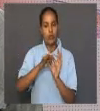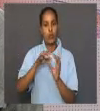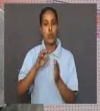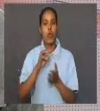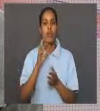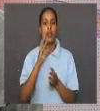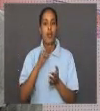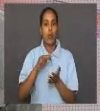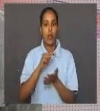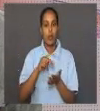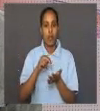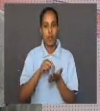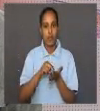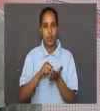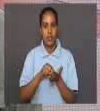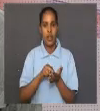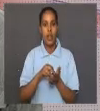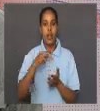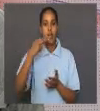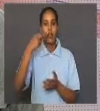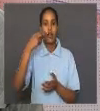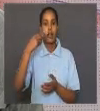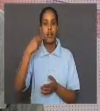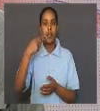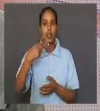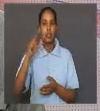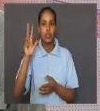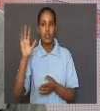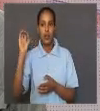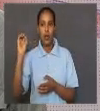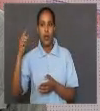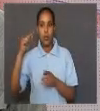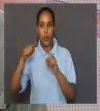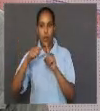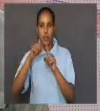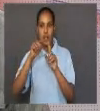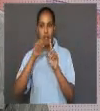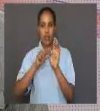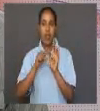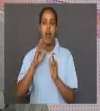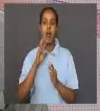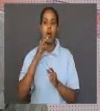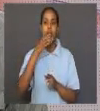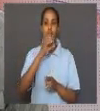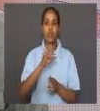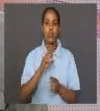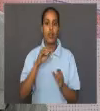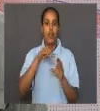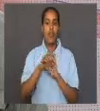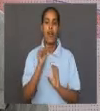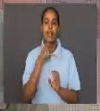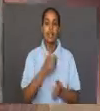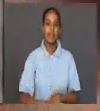molecules exist as H3O+ ion in aqueous solutions of acids.